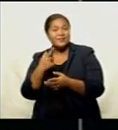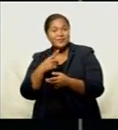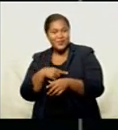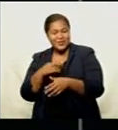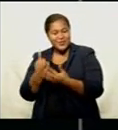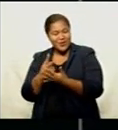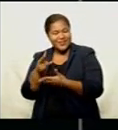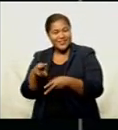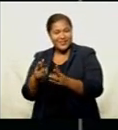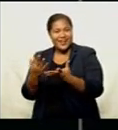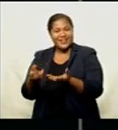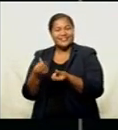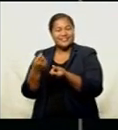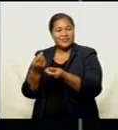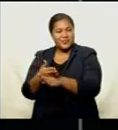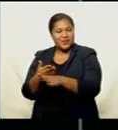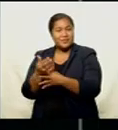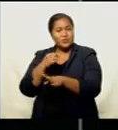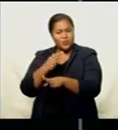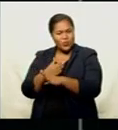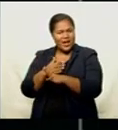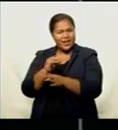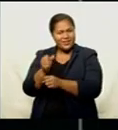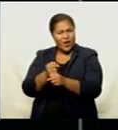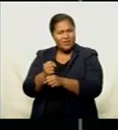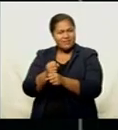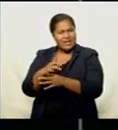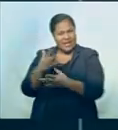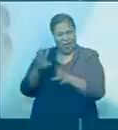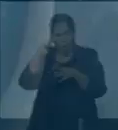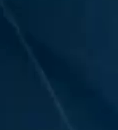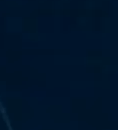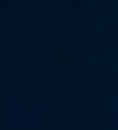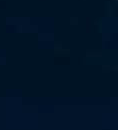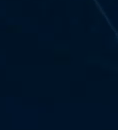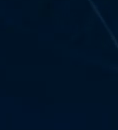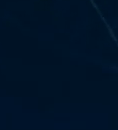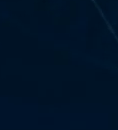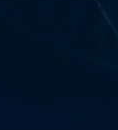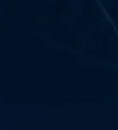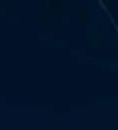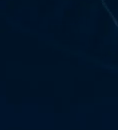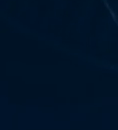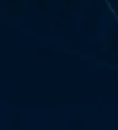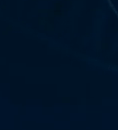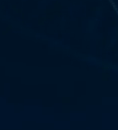who works at the Coffee Bean, hopes to start her own business one day.